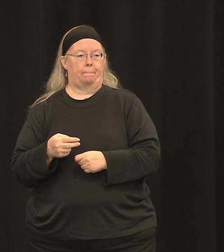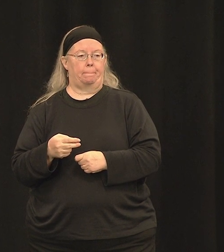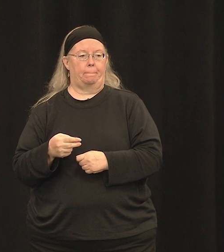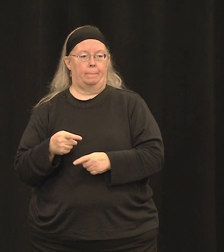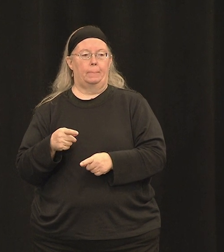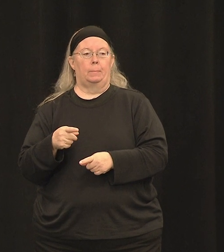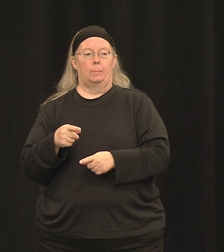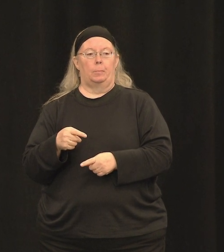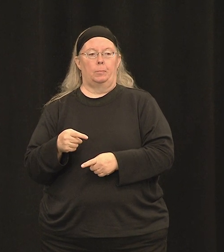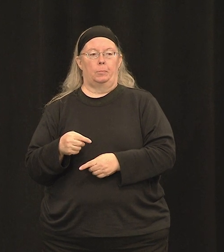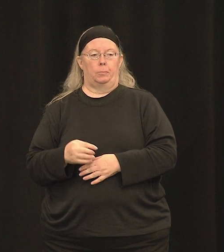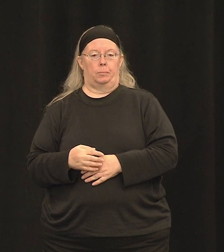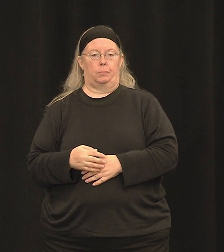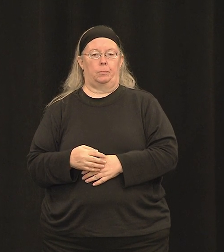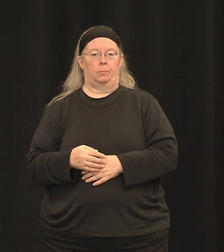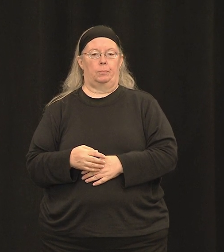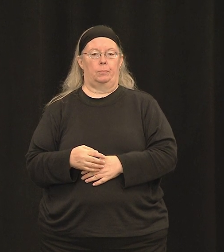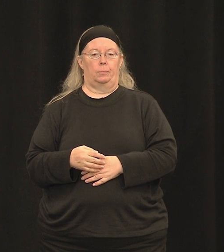This is the affected animal.